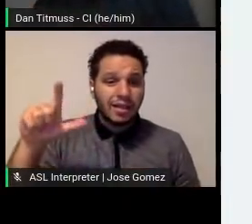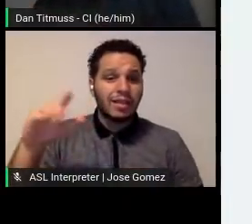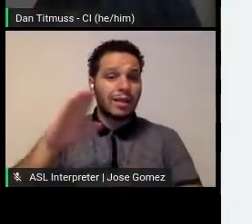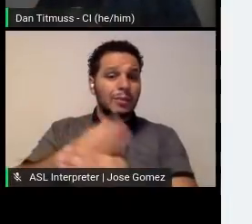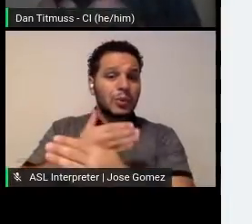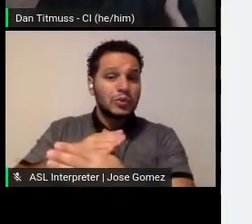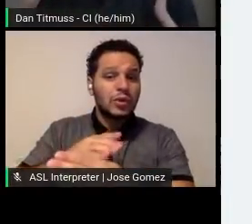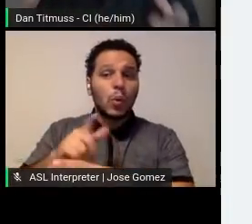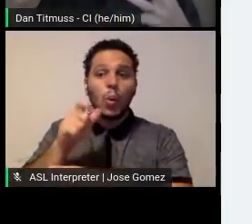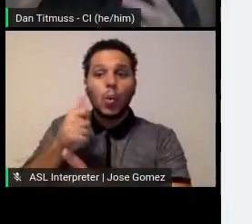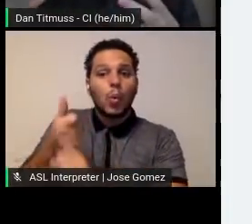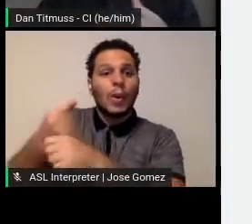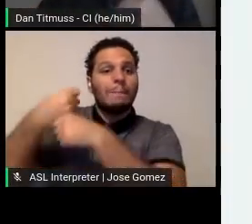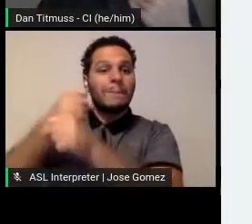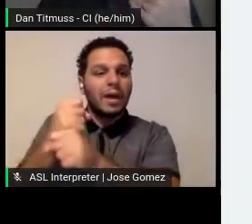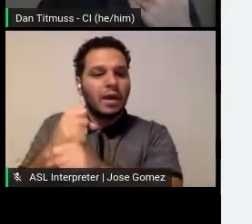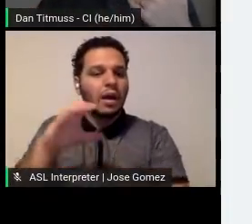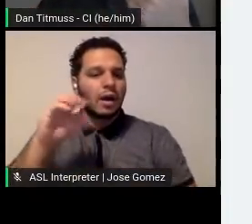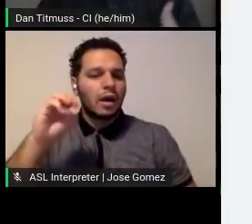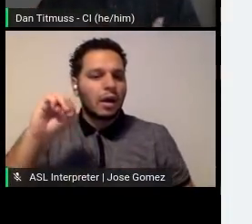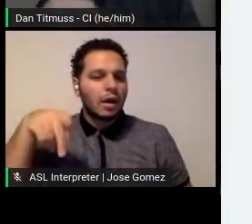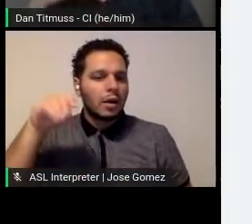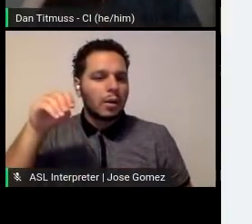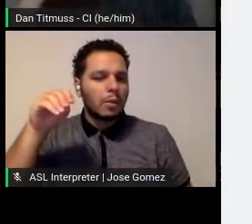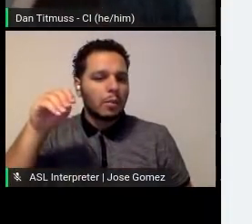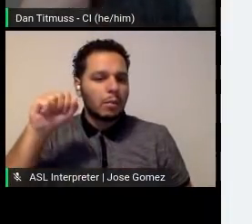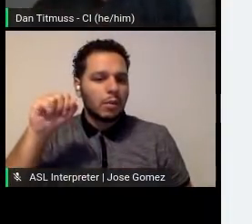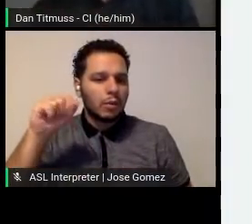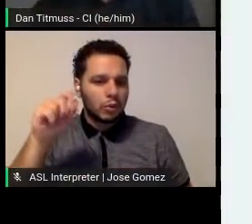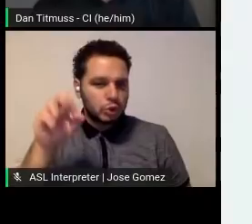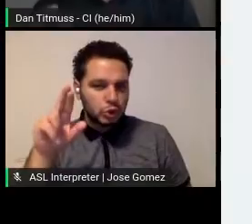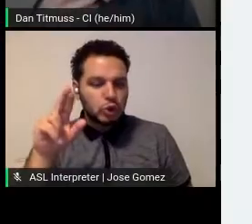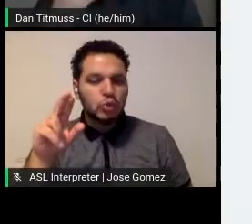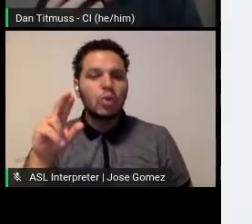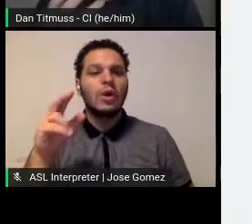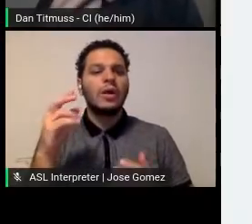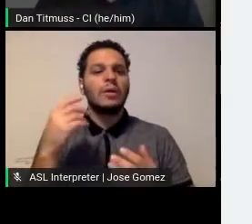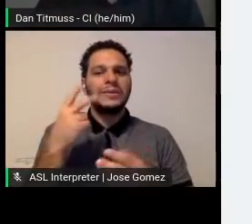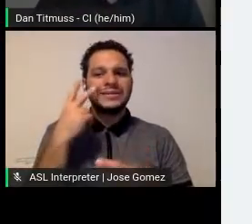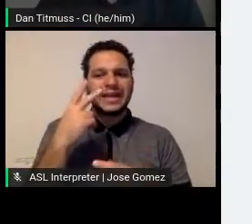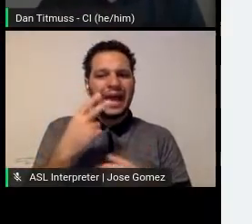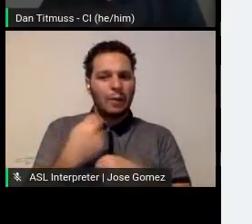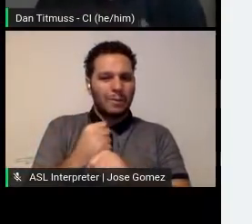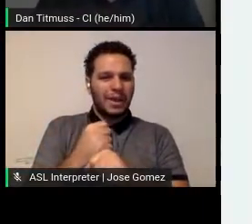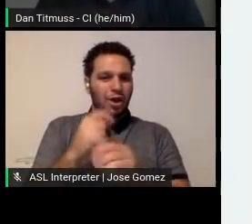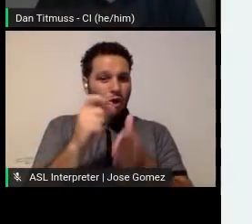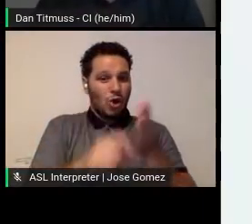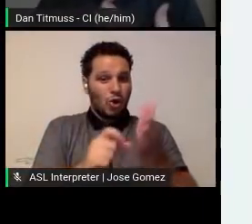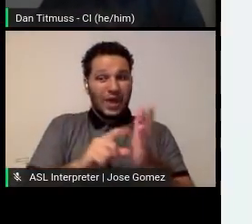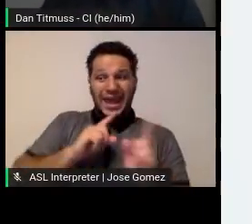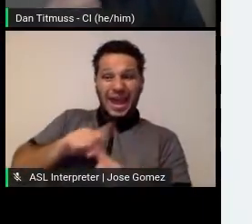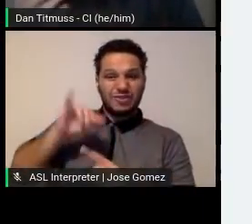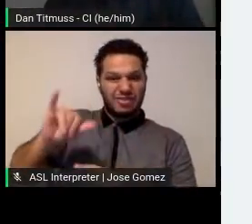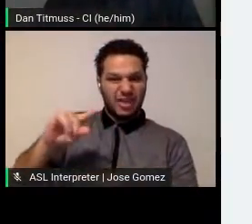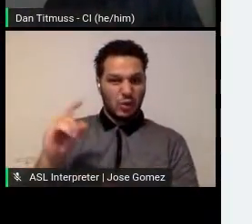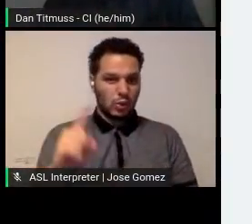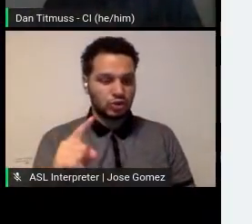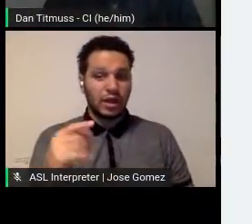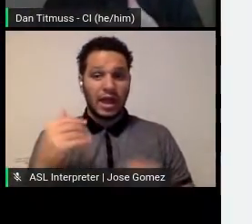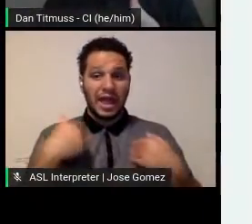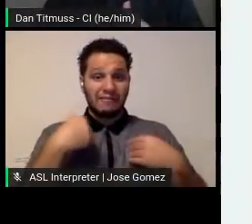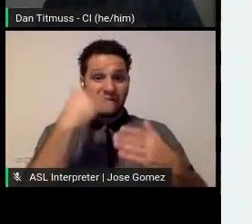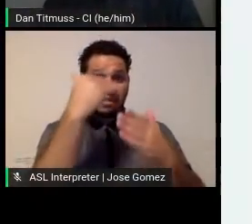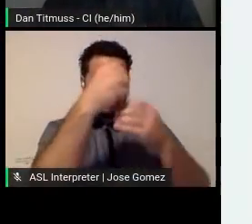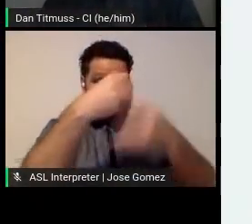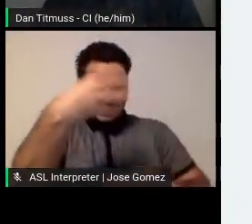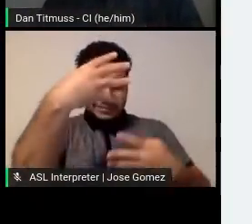composers. Let's take that as an example. We can see how we could create an article to answer that query. This is a list of classical music